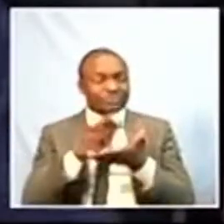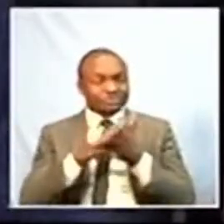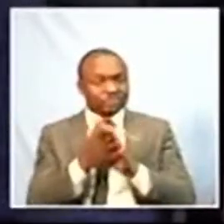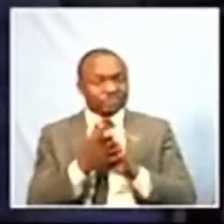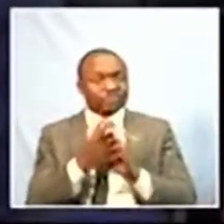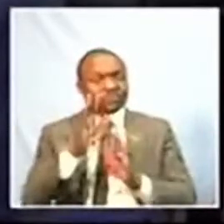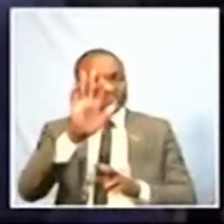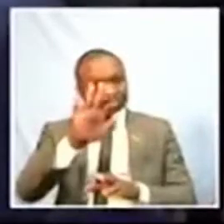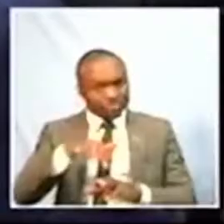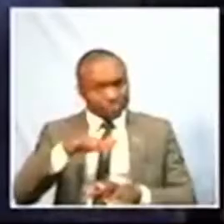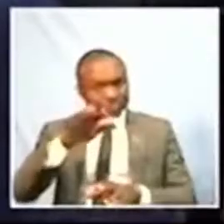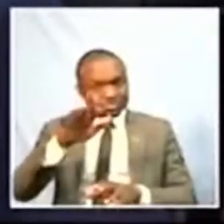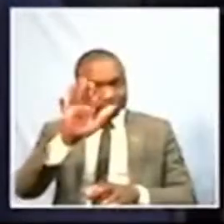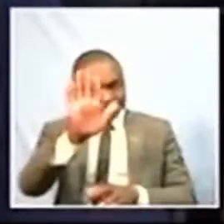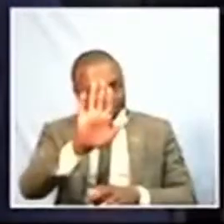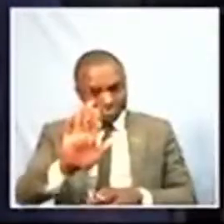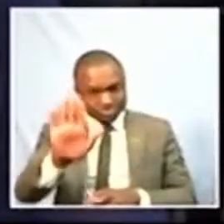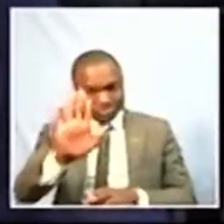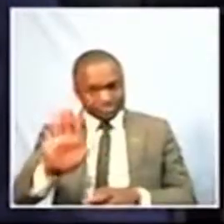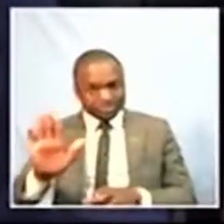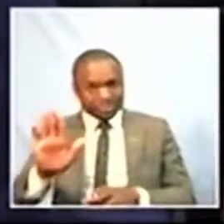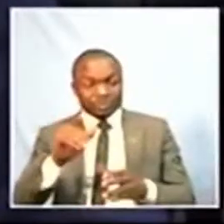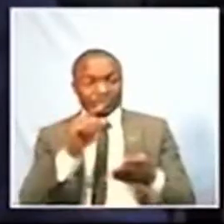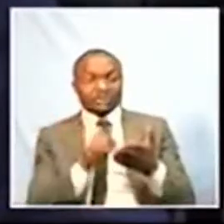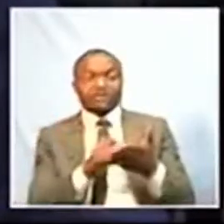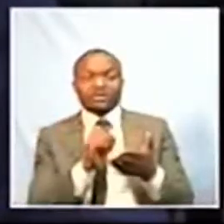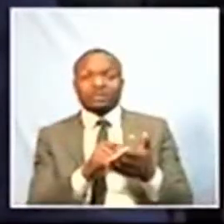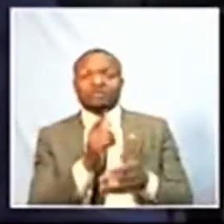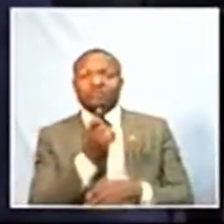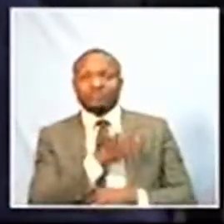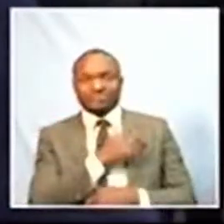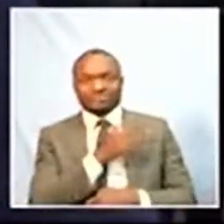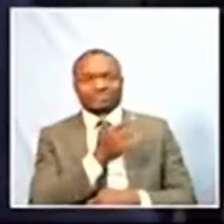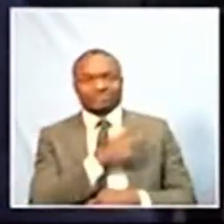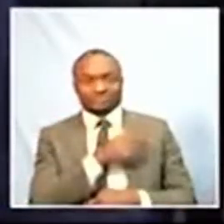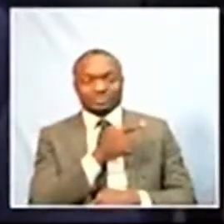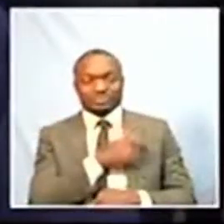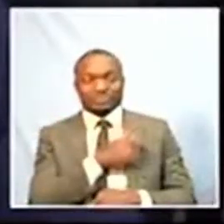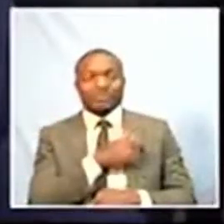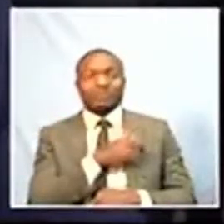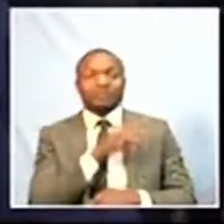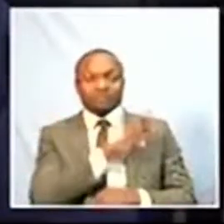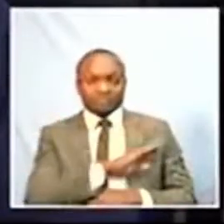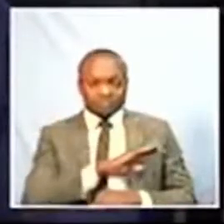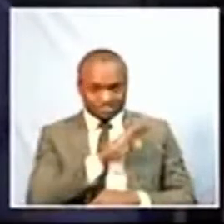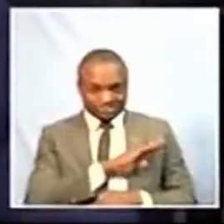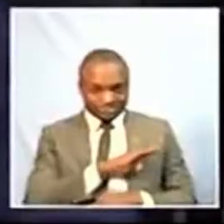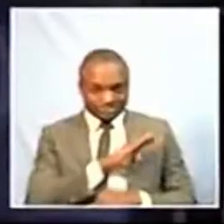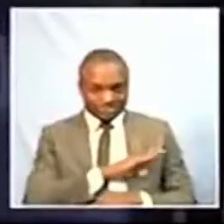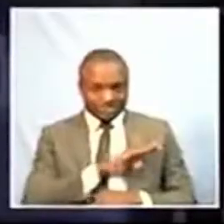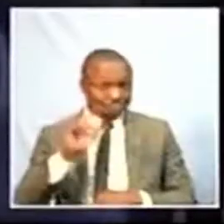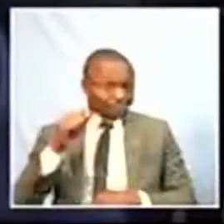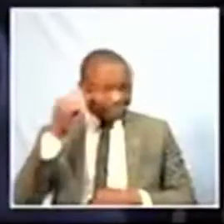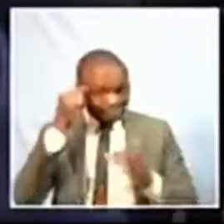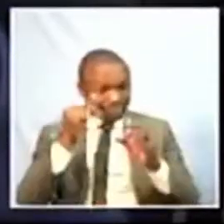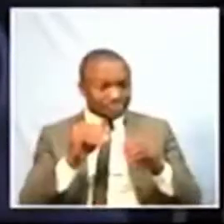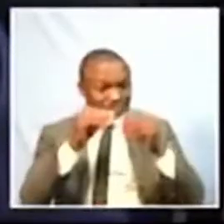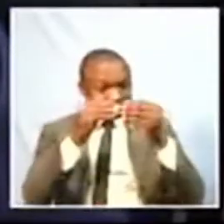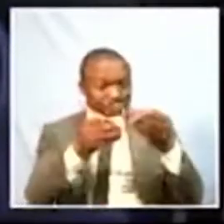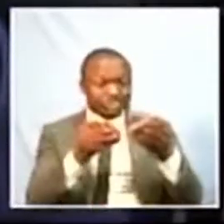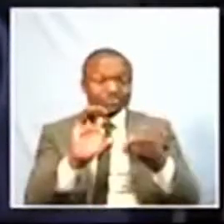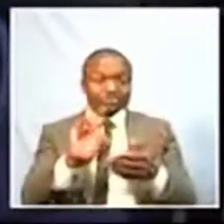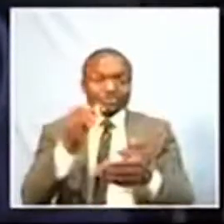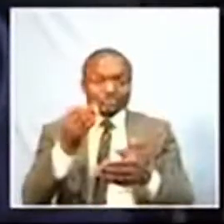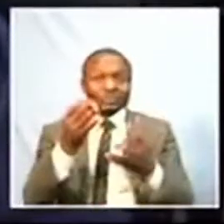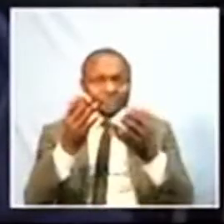such laissez-faire attitude, the chairman, so CHOMA Municipal Council, since the government was giving CDF, they want it to